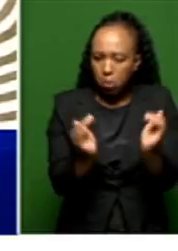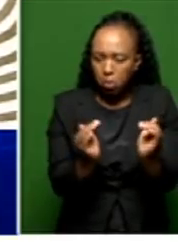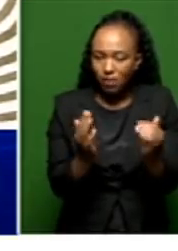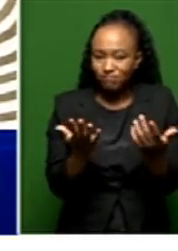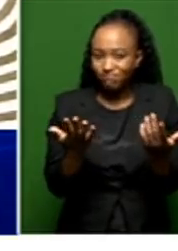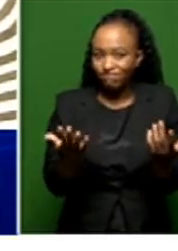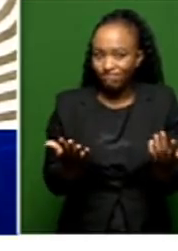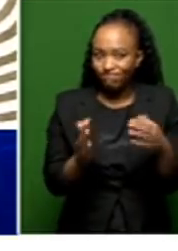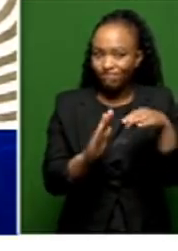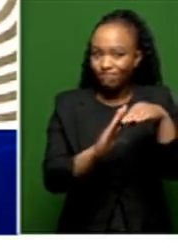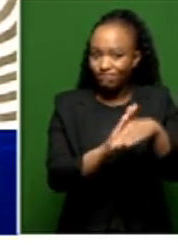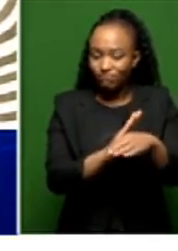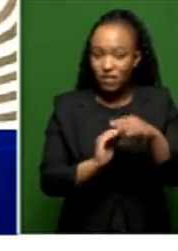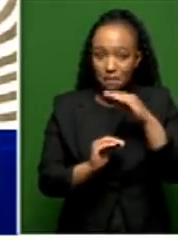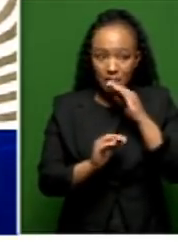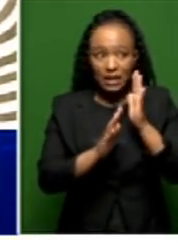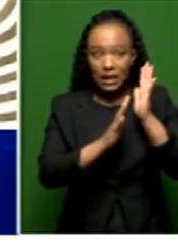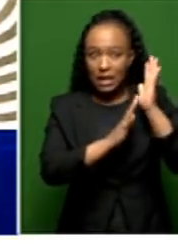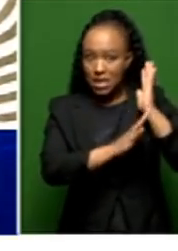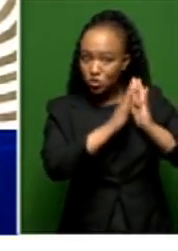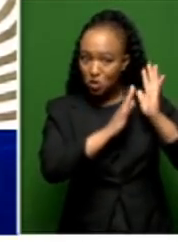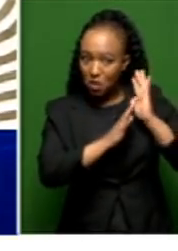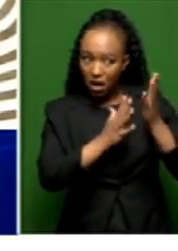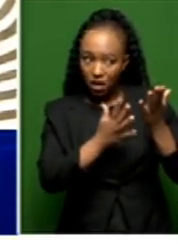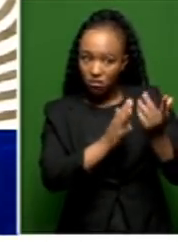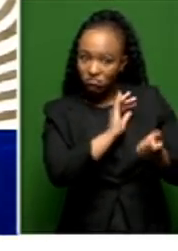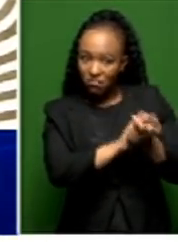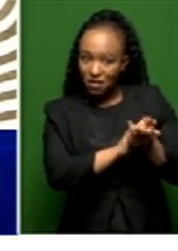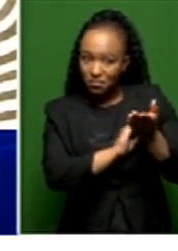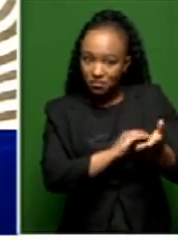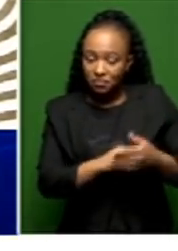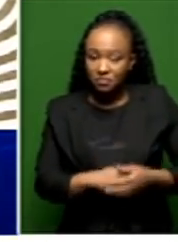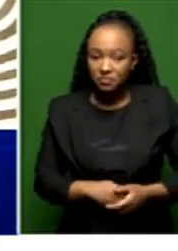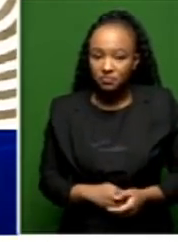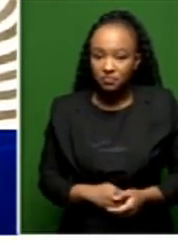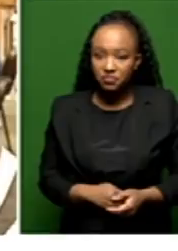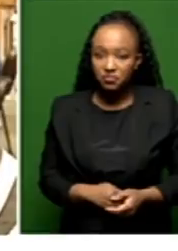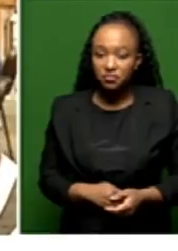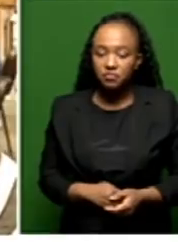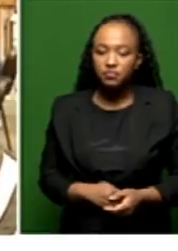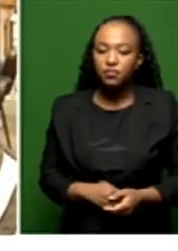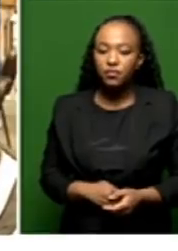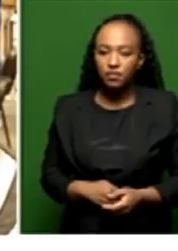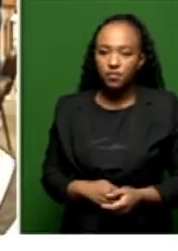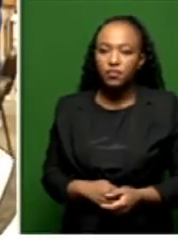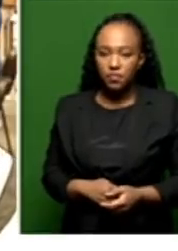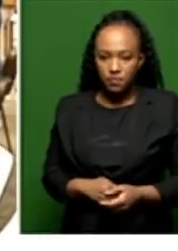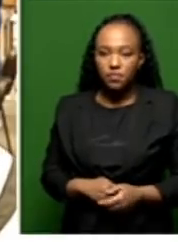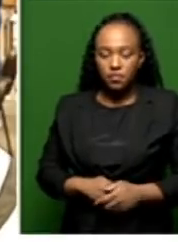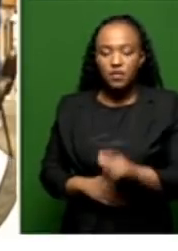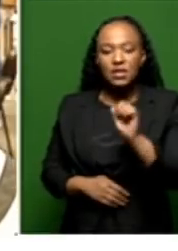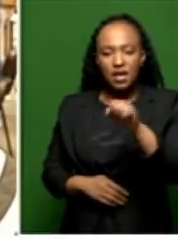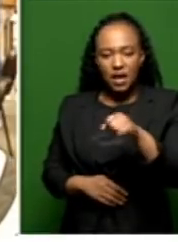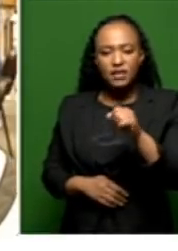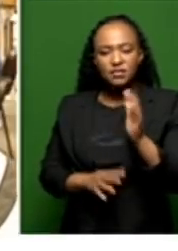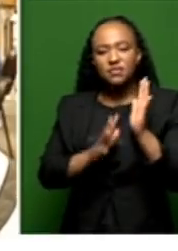that in itself historic? Yeah, I mean, I think obviously it's very